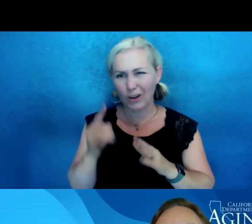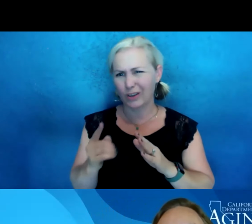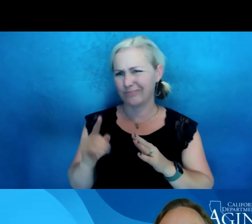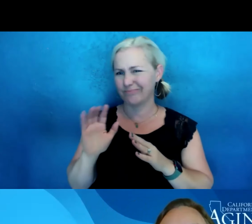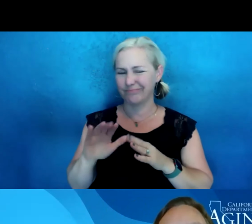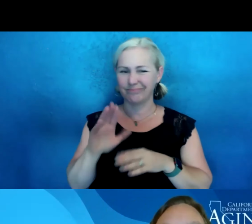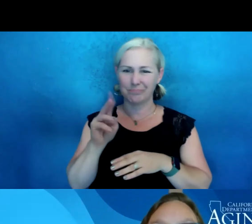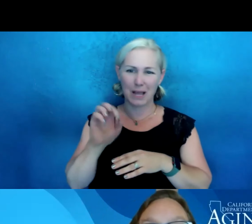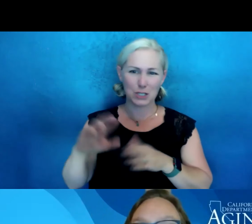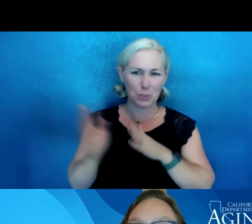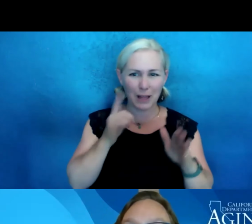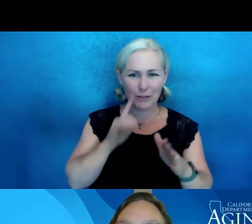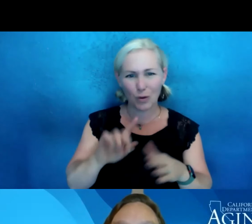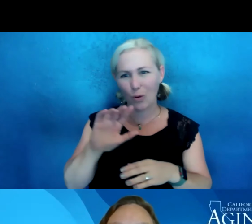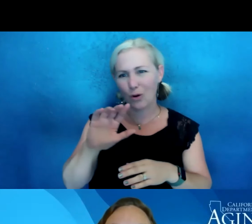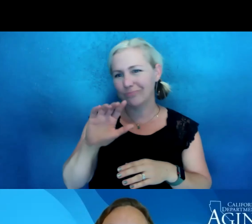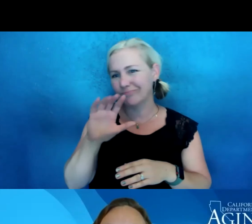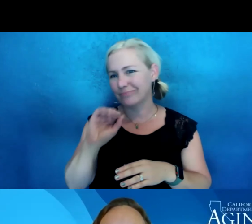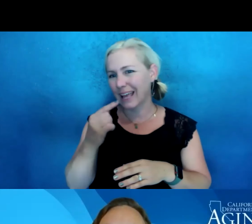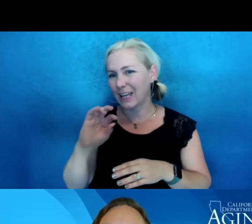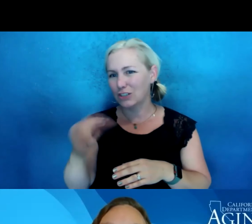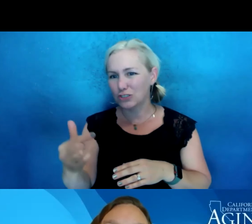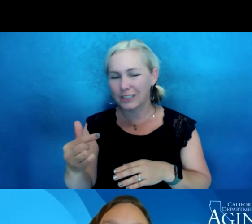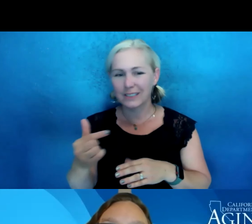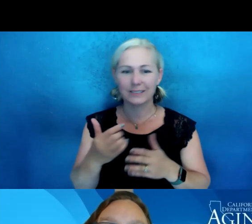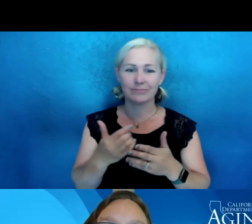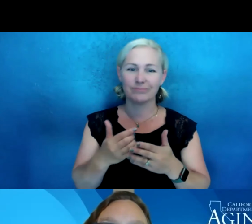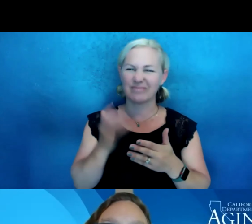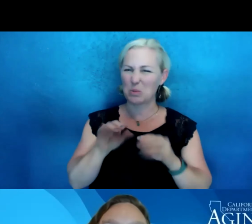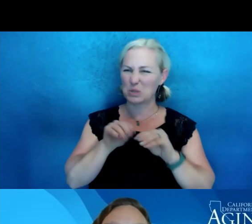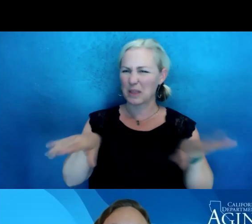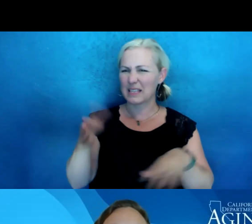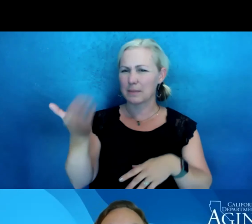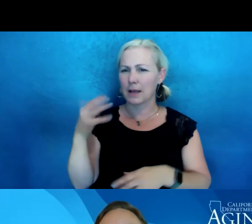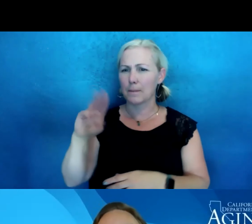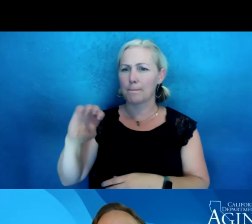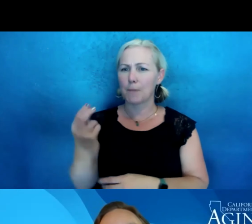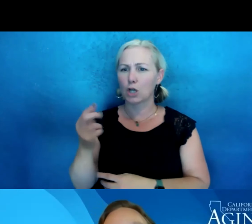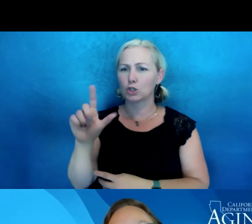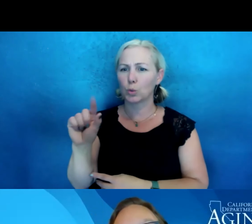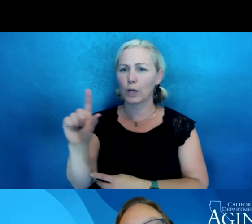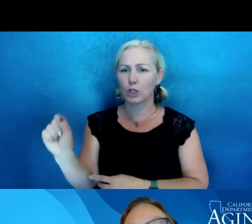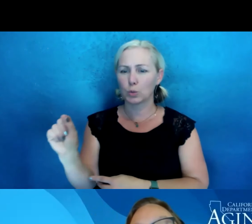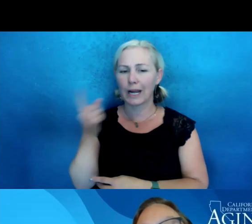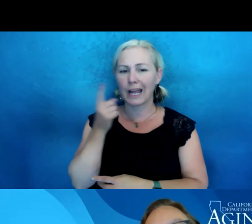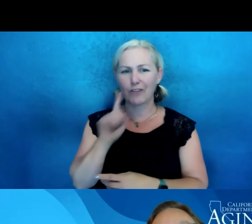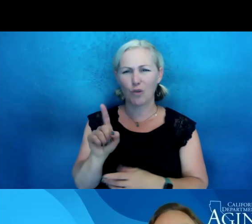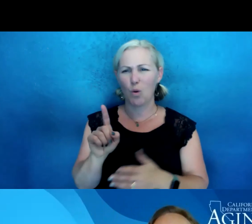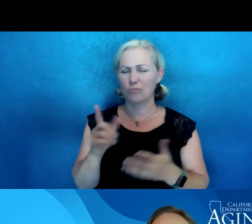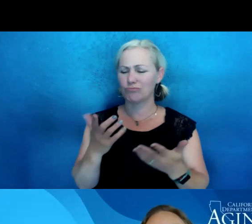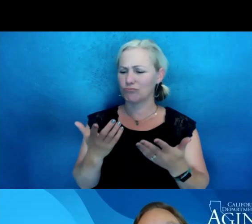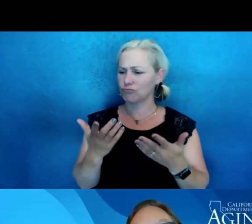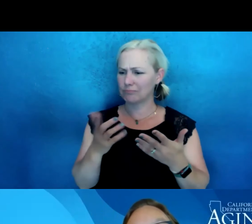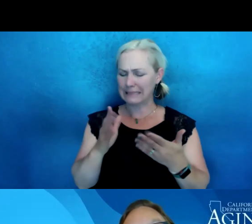Long-Term Services and Support Stakeholders recommendations released in March 2020, calling for navigation,